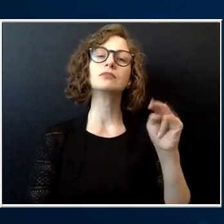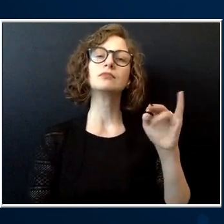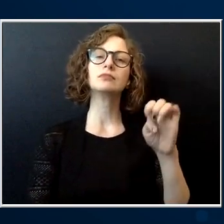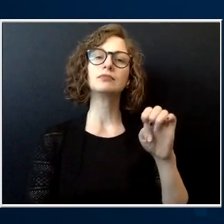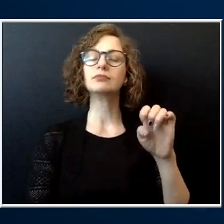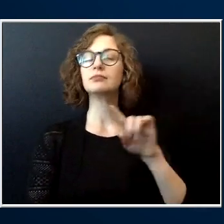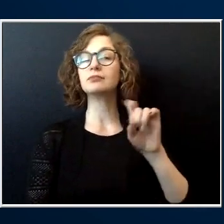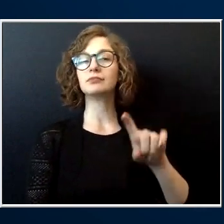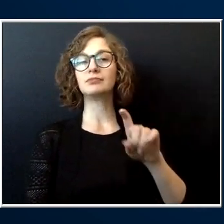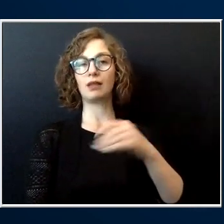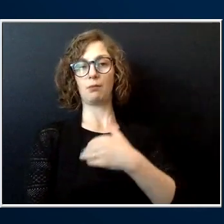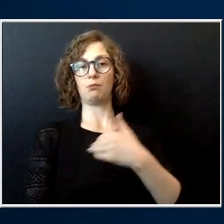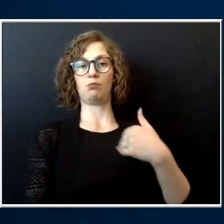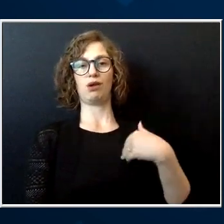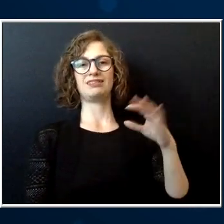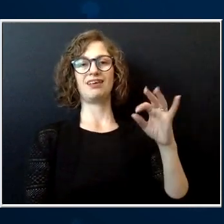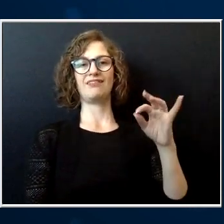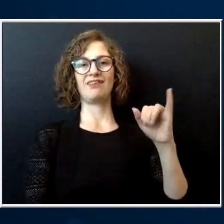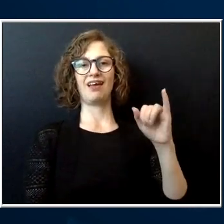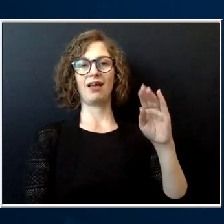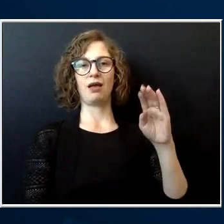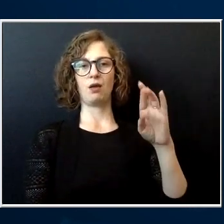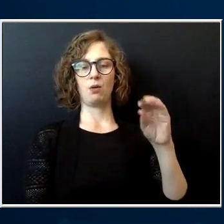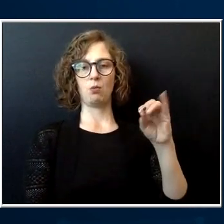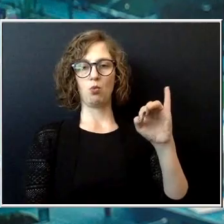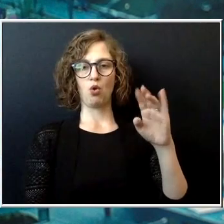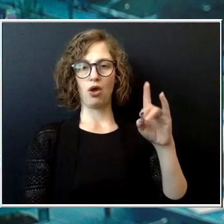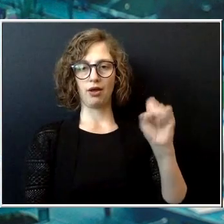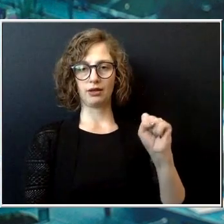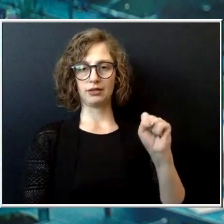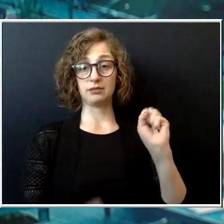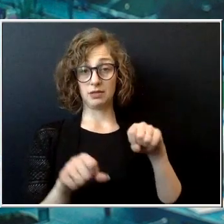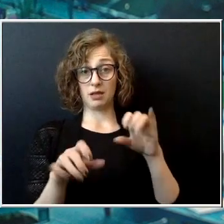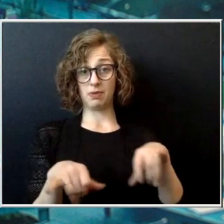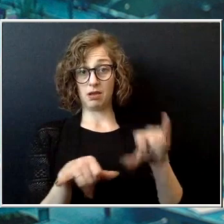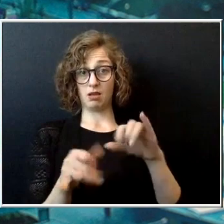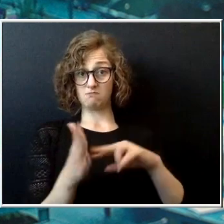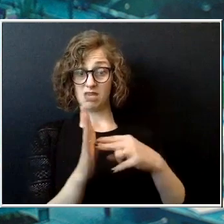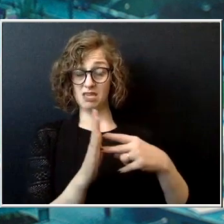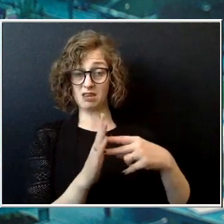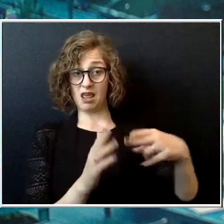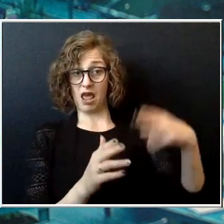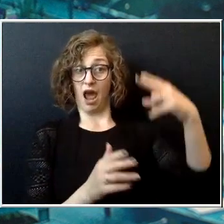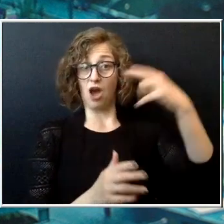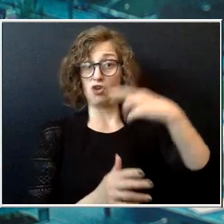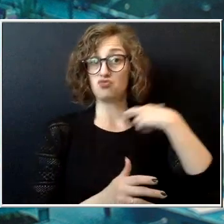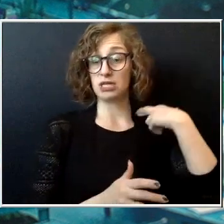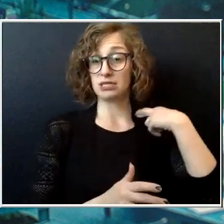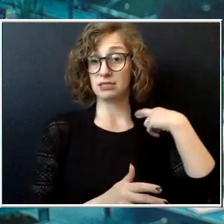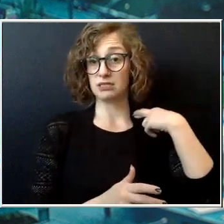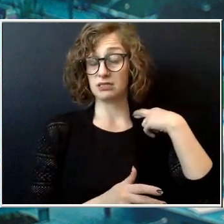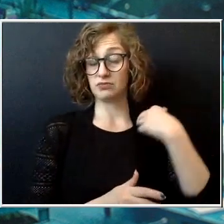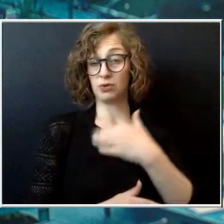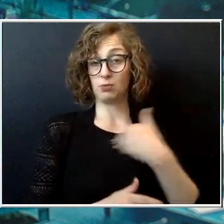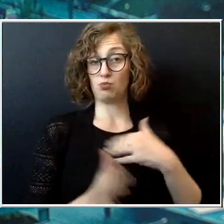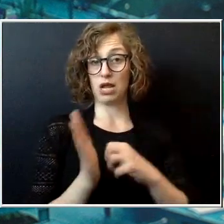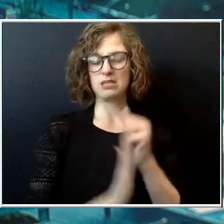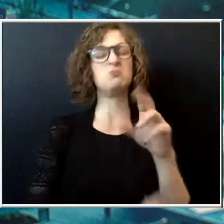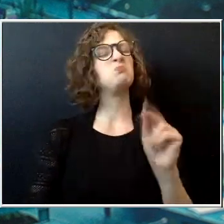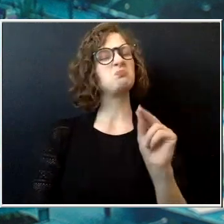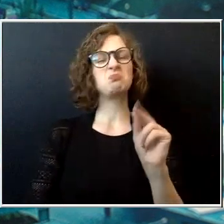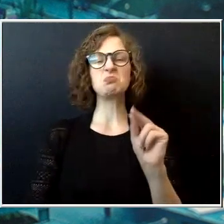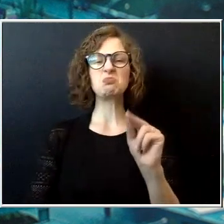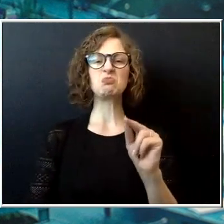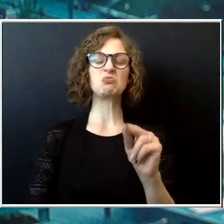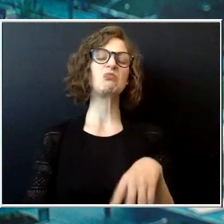can be common. Does that mean you're at higher risk of breast cancer? No. Fibroadenoma is a benign mass in the breast. It does not increase